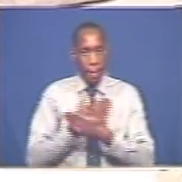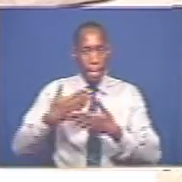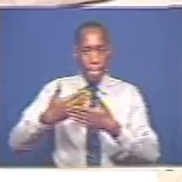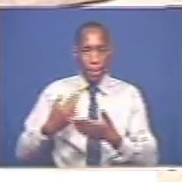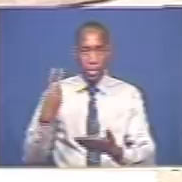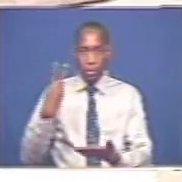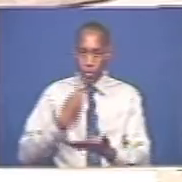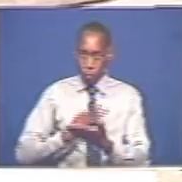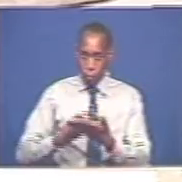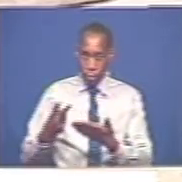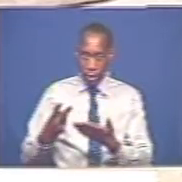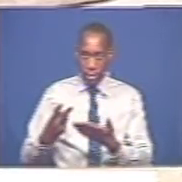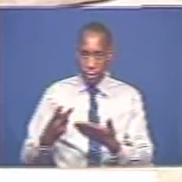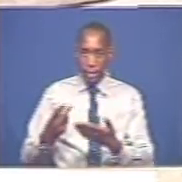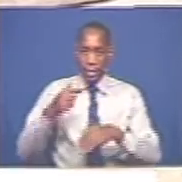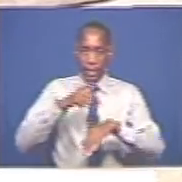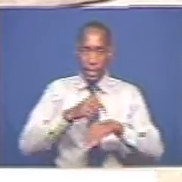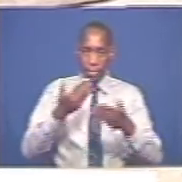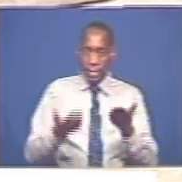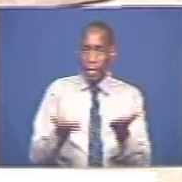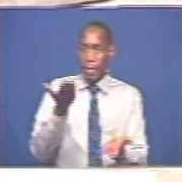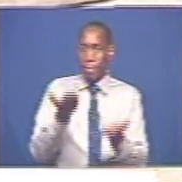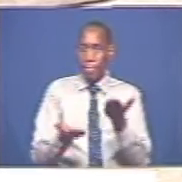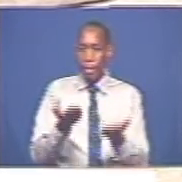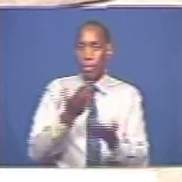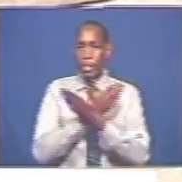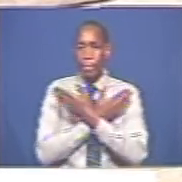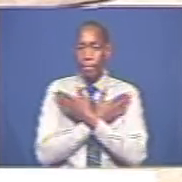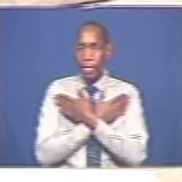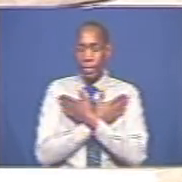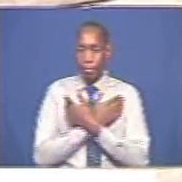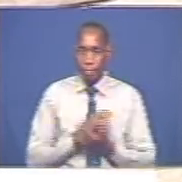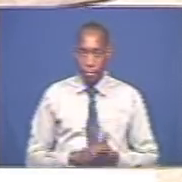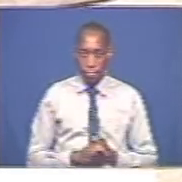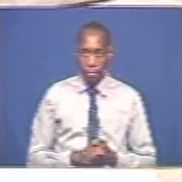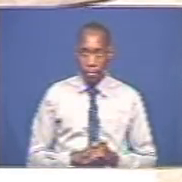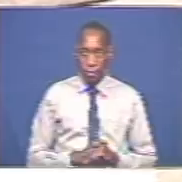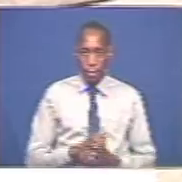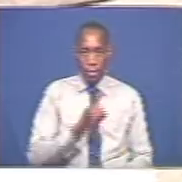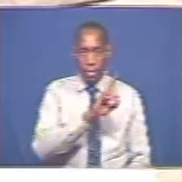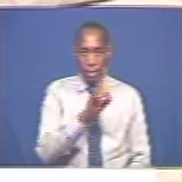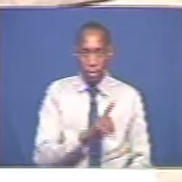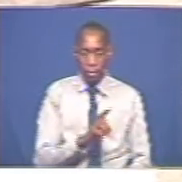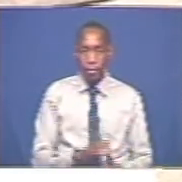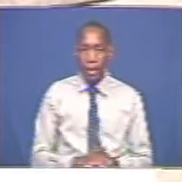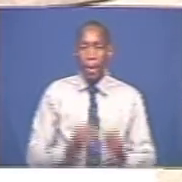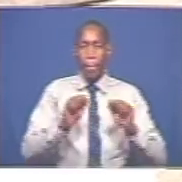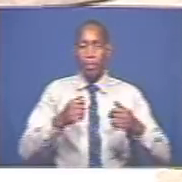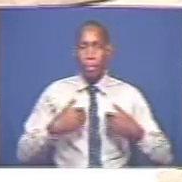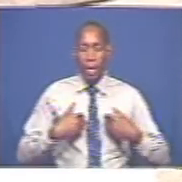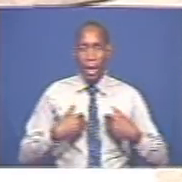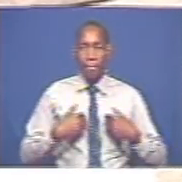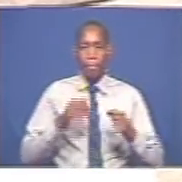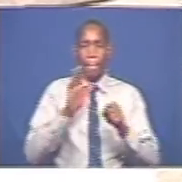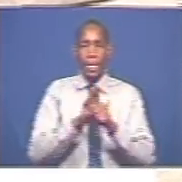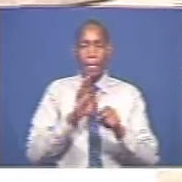Mm. Is it time to evaluate what friendship really is? Because you can have 1,000 people in